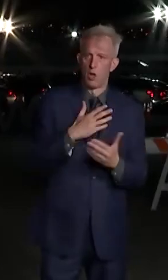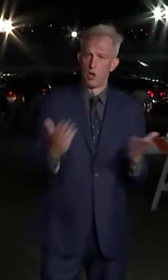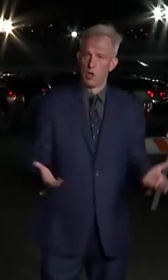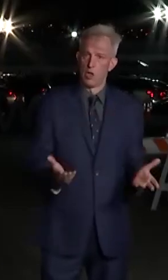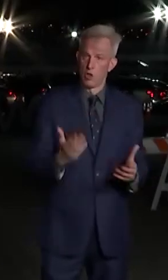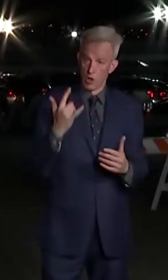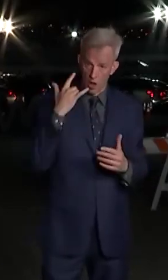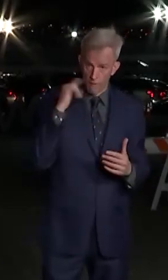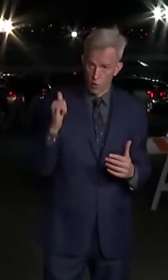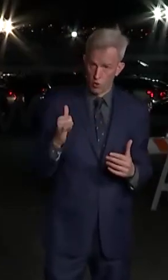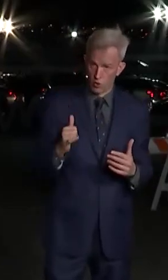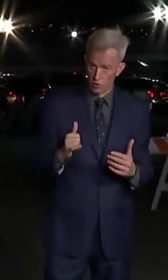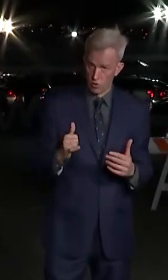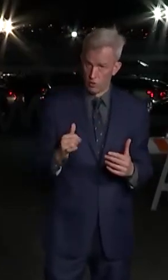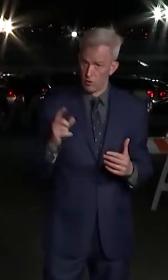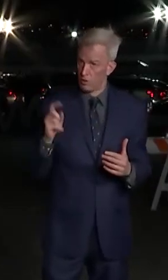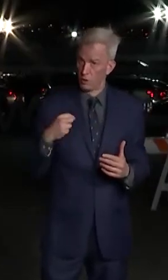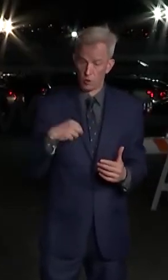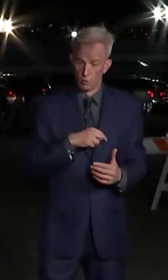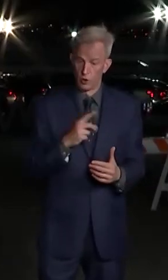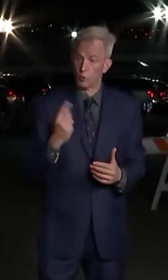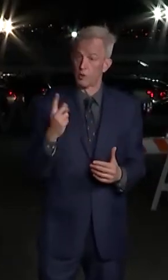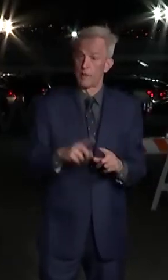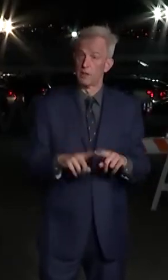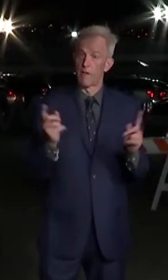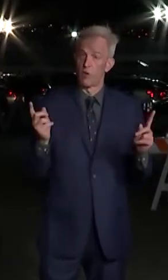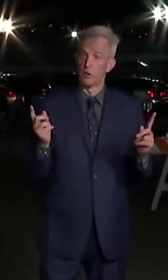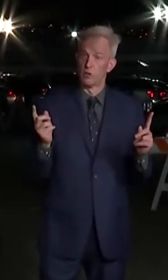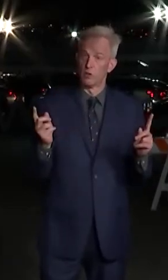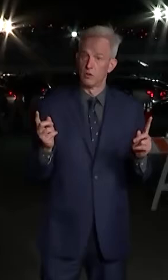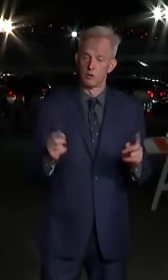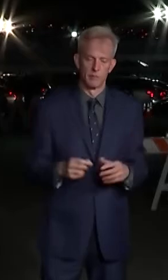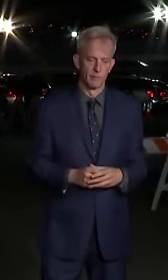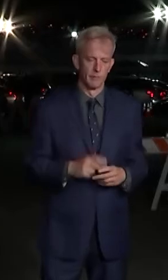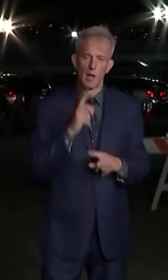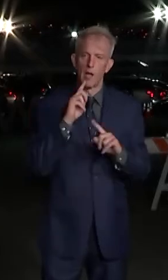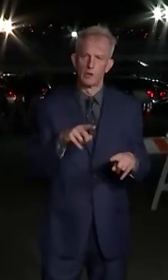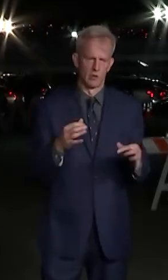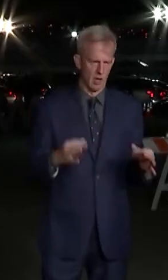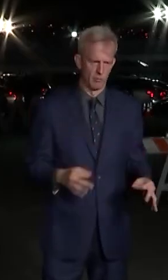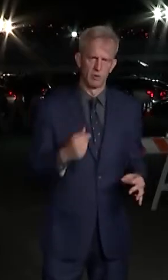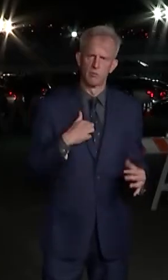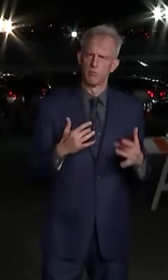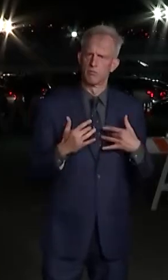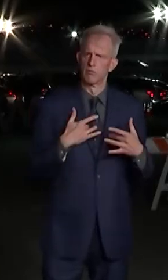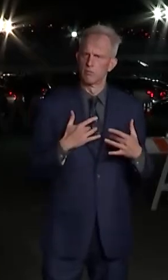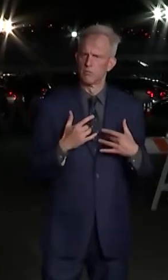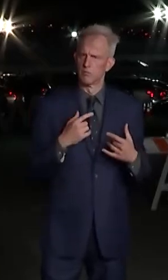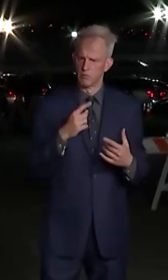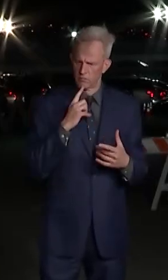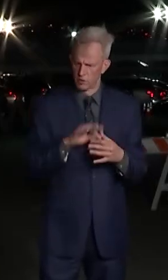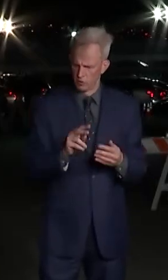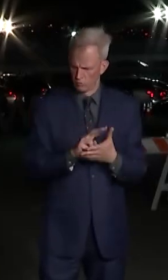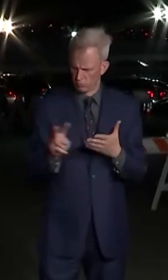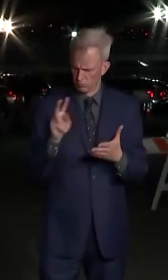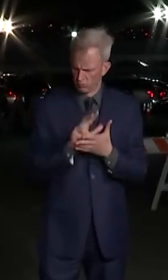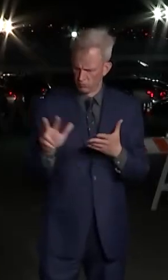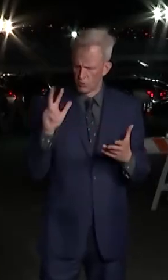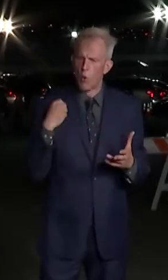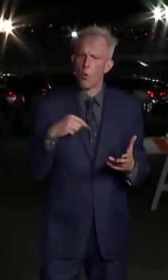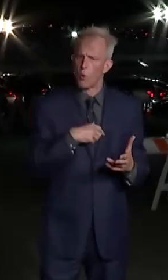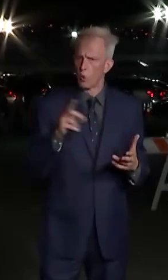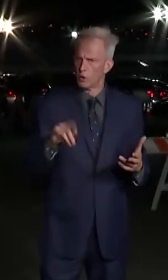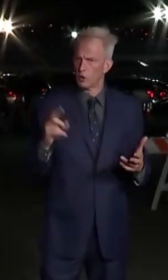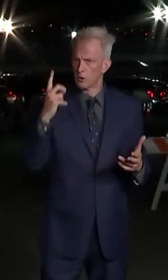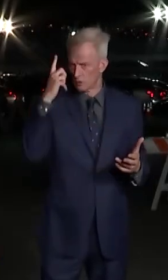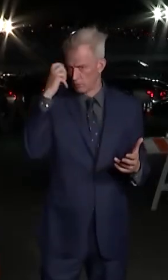And should we be doing anything differently? Absolutely, I'm concerned. I think I said 2 or 3 weeks ago this had to be, and we suspected that there was